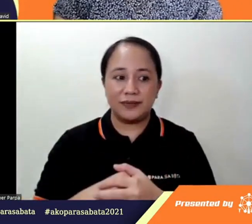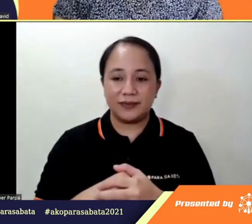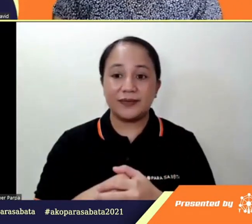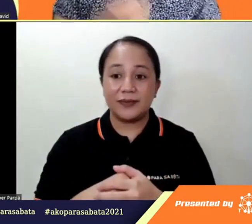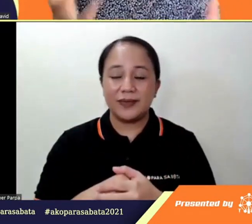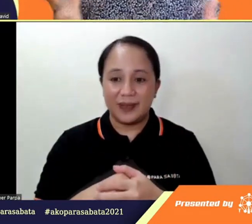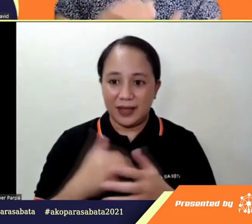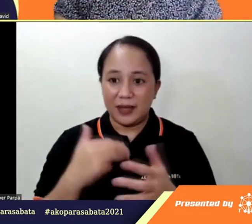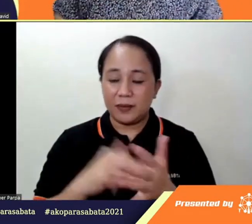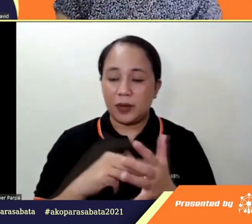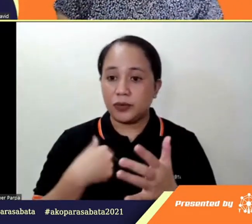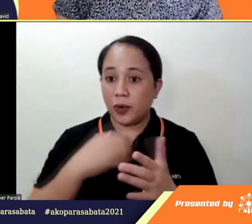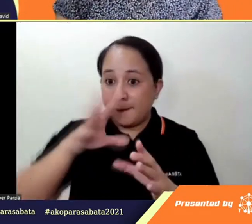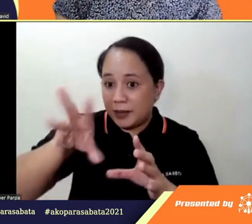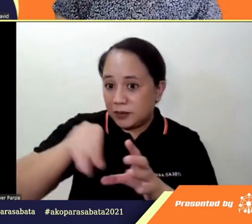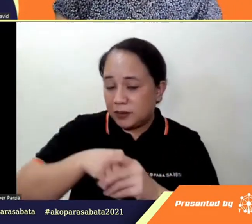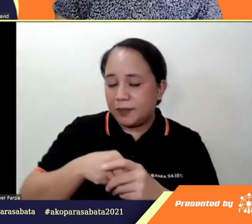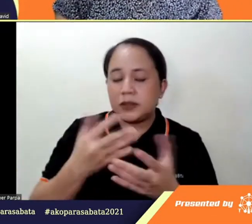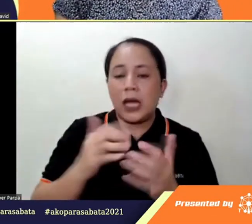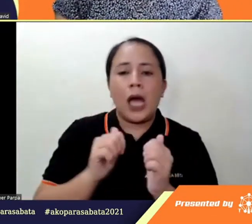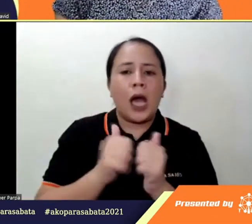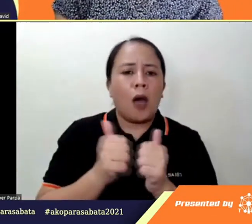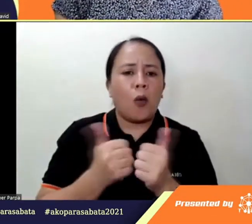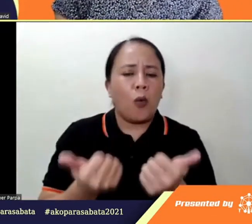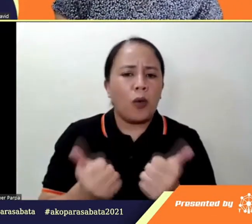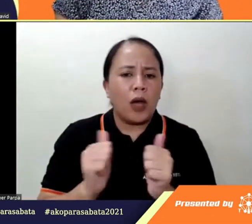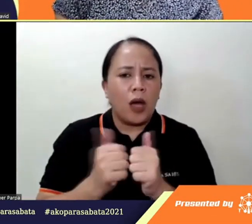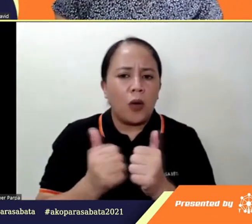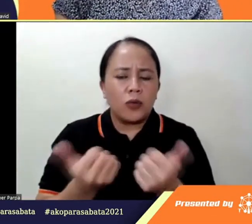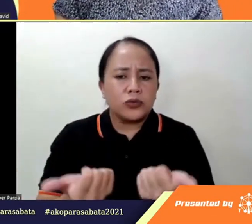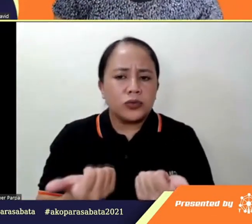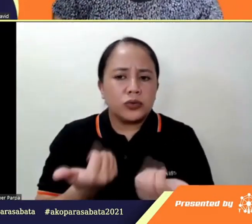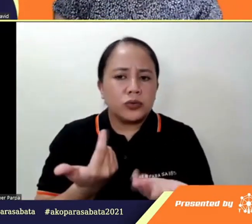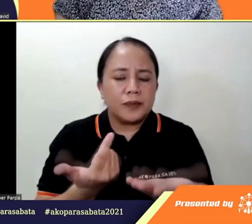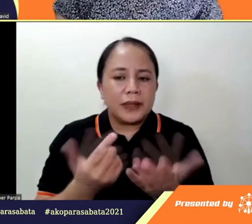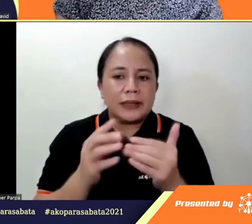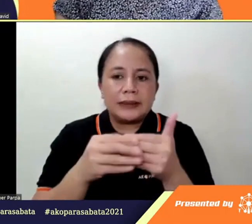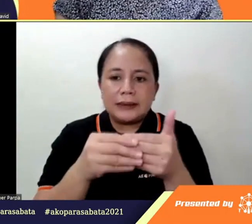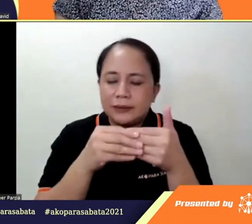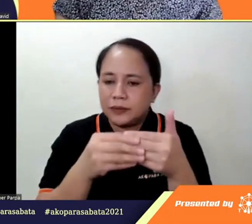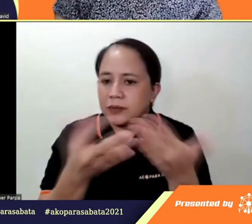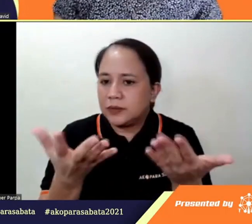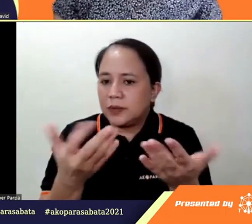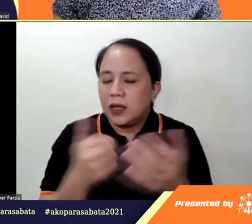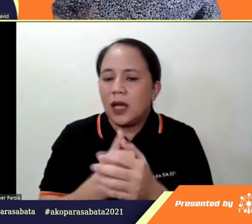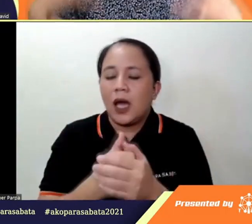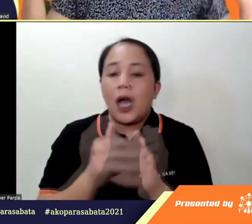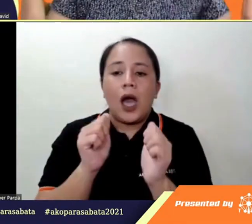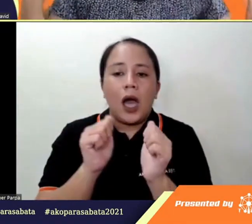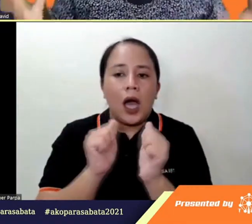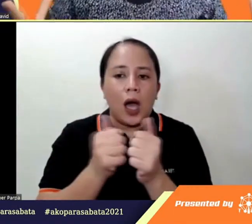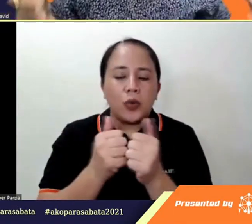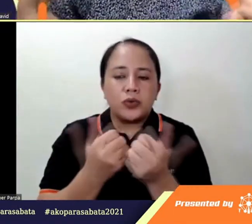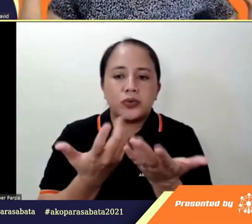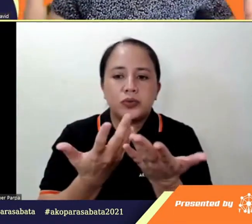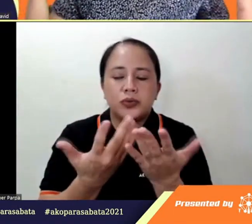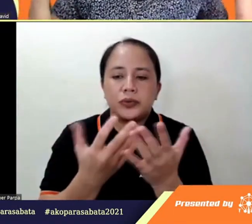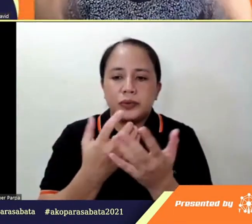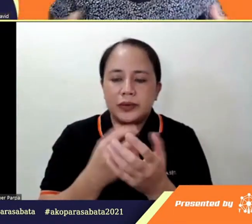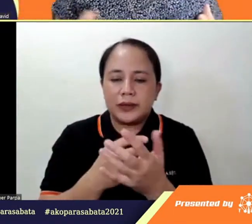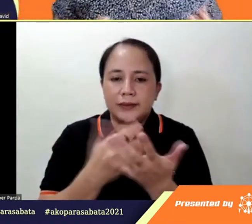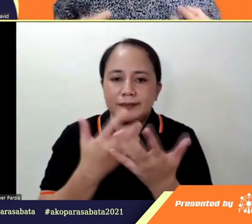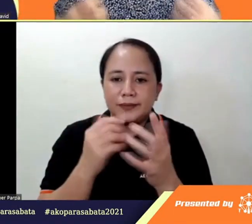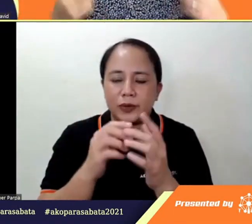our participants on how to be resilient. Paano nga ba natin, how to keep sane, how to